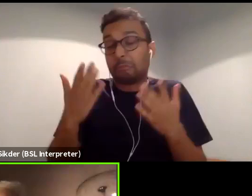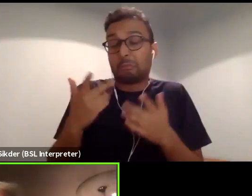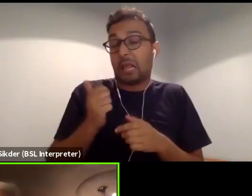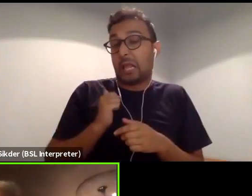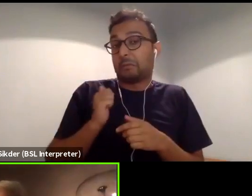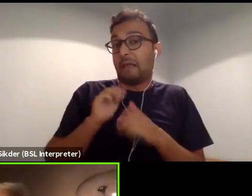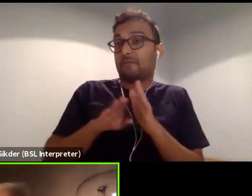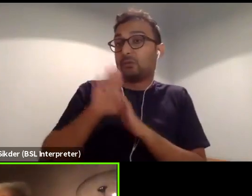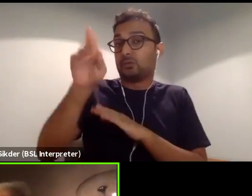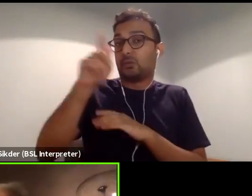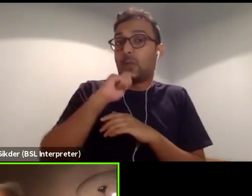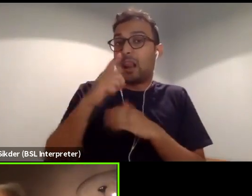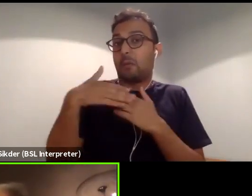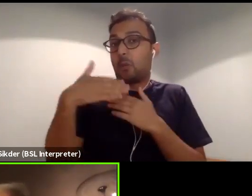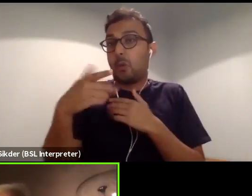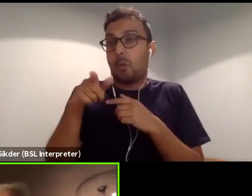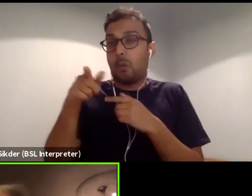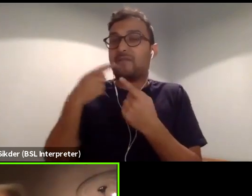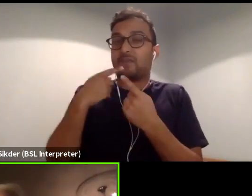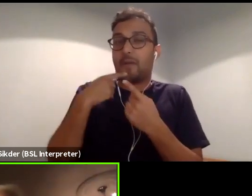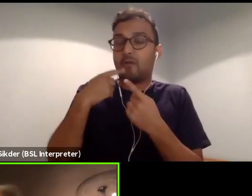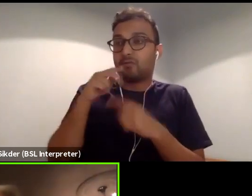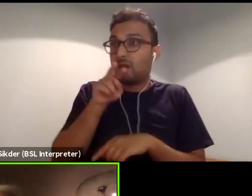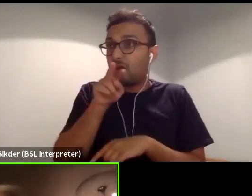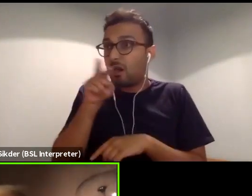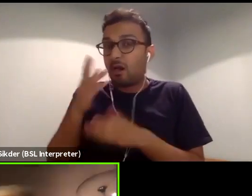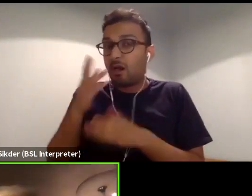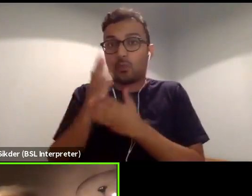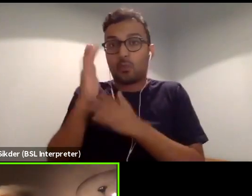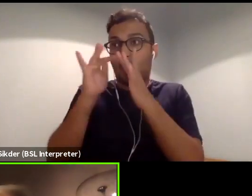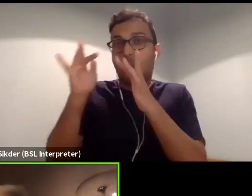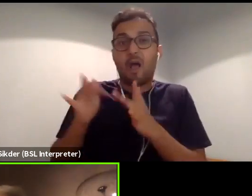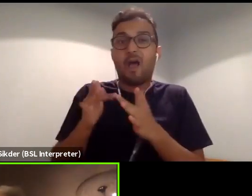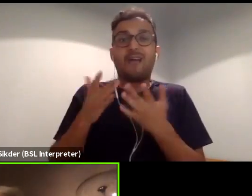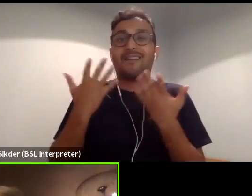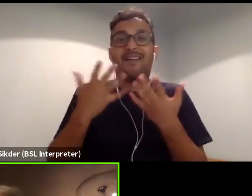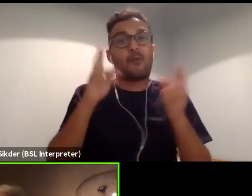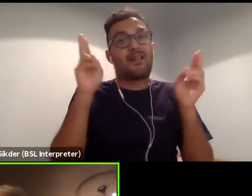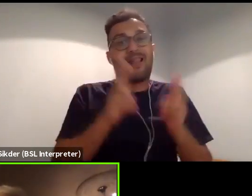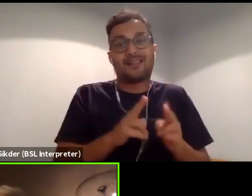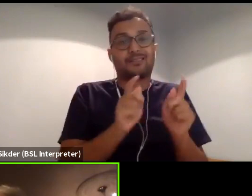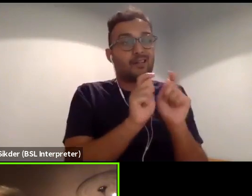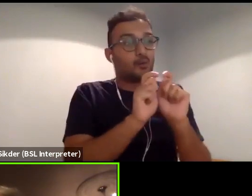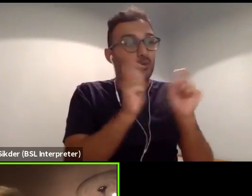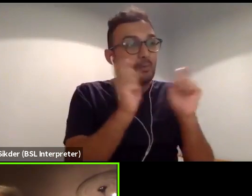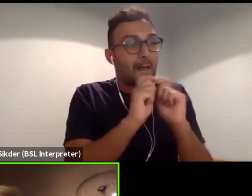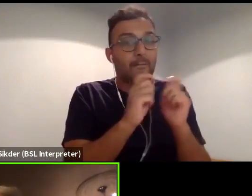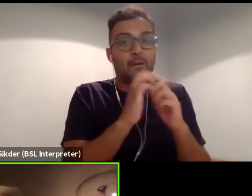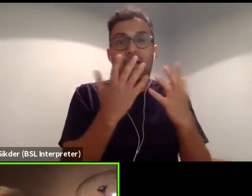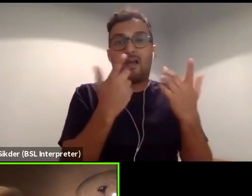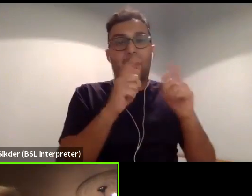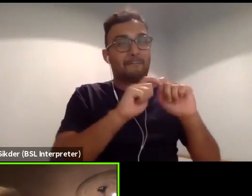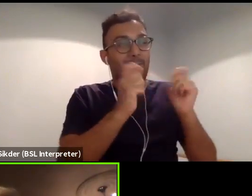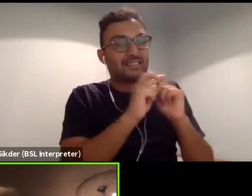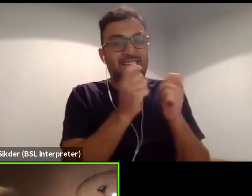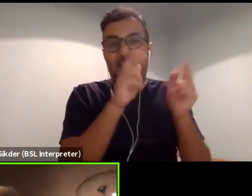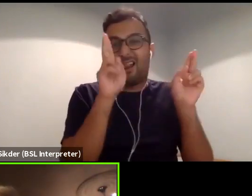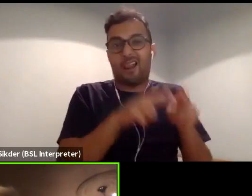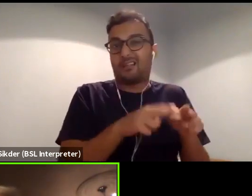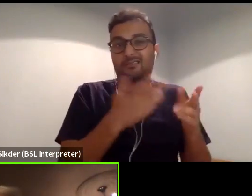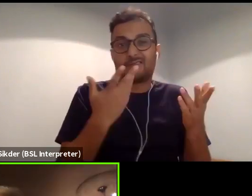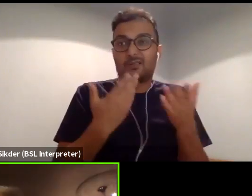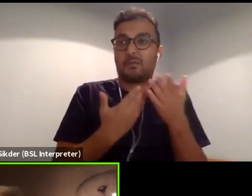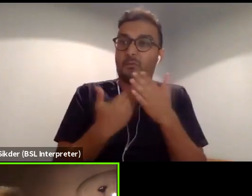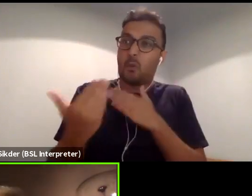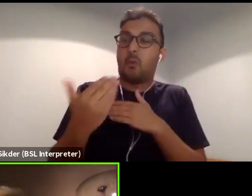people are getting their information from other sources than newspapers and magazines. But of course, very often